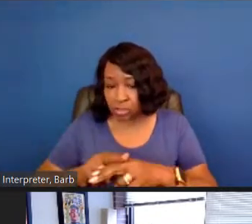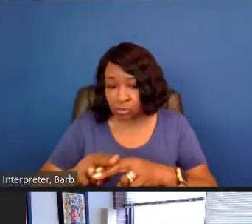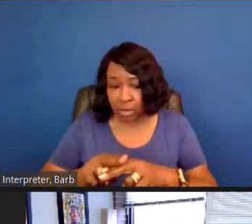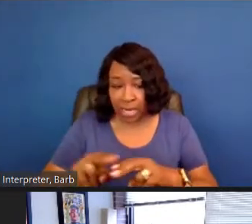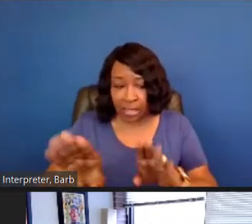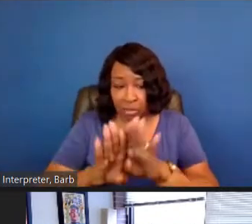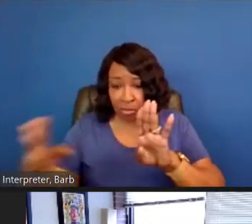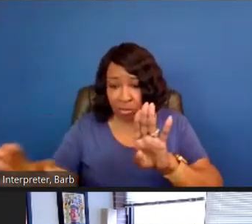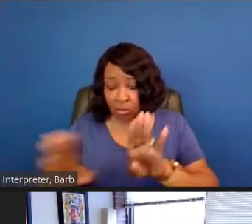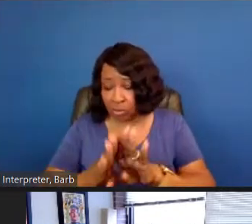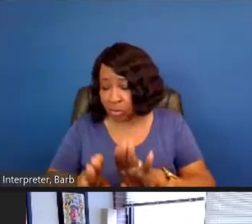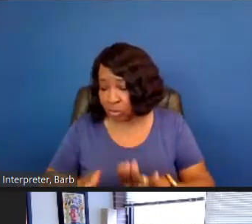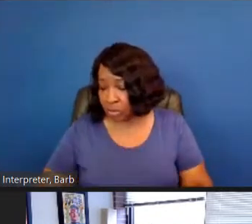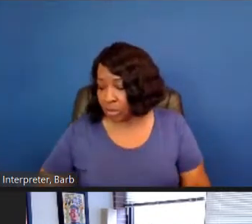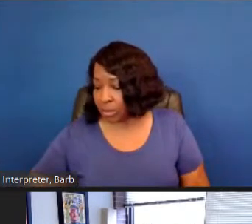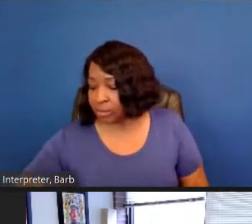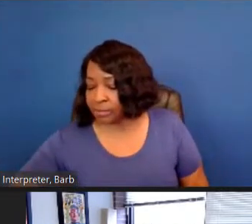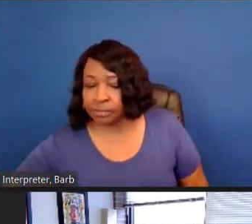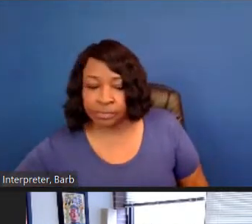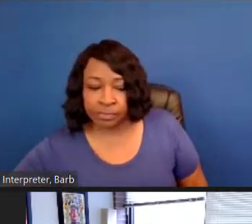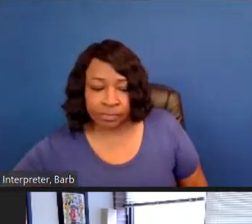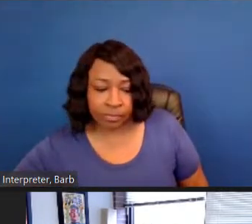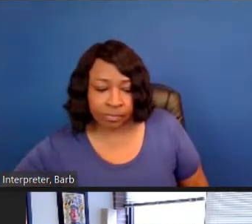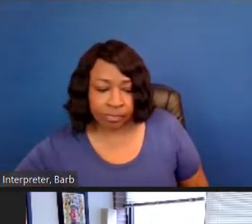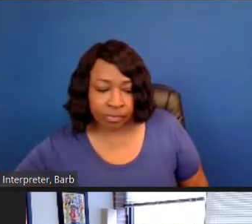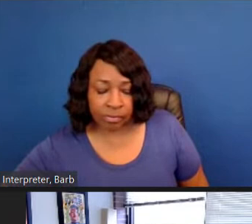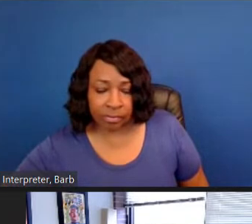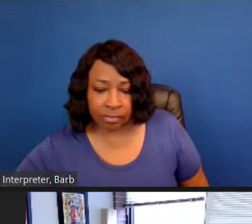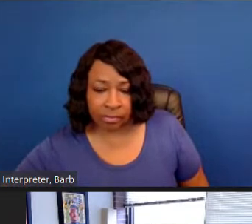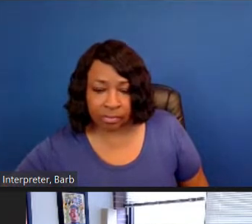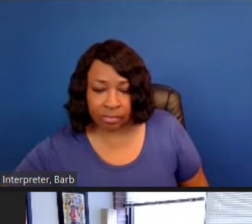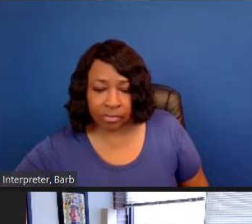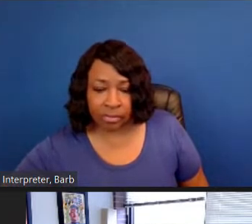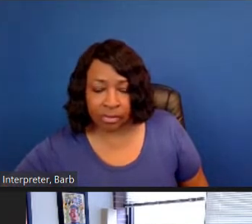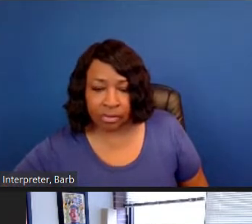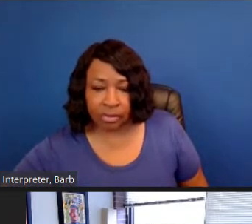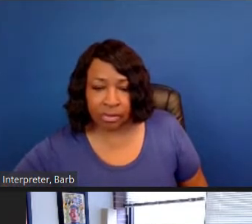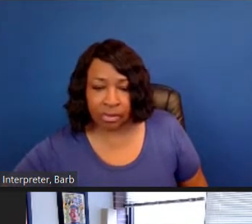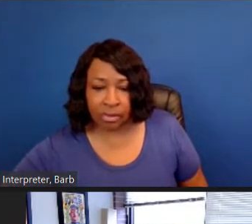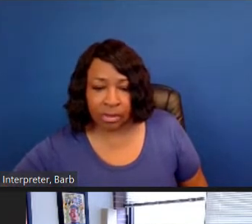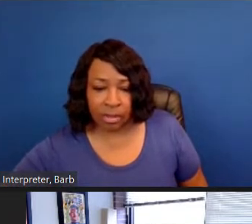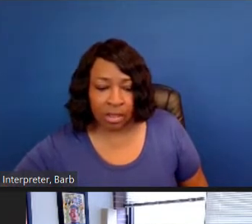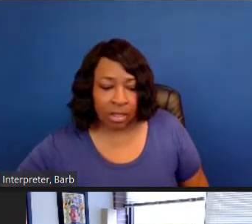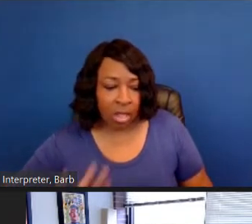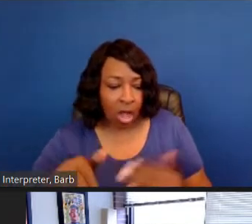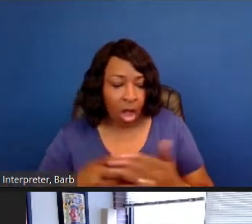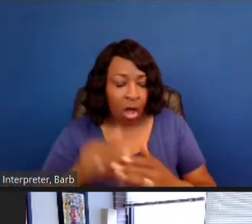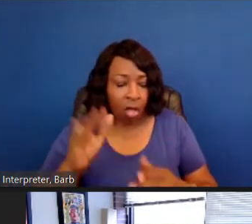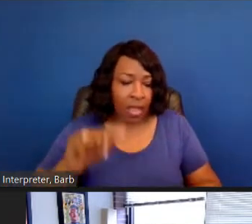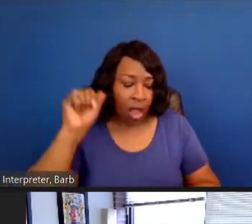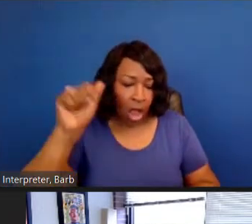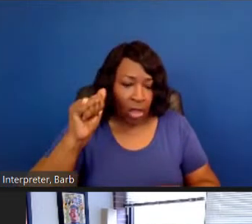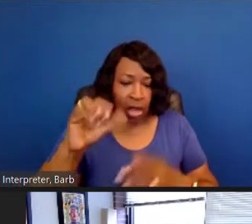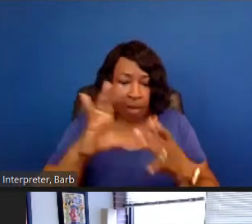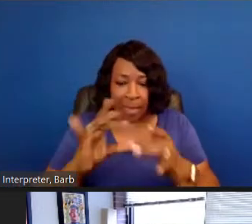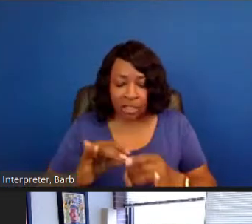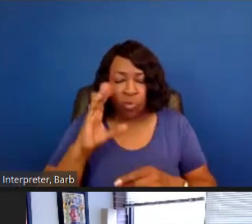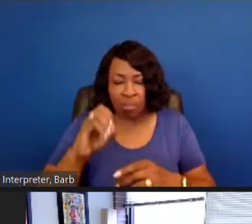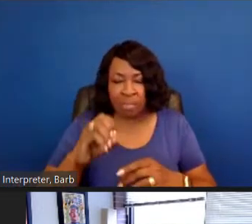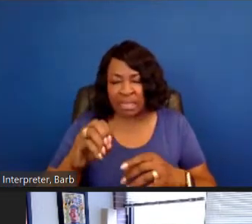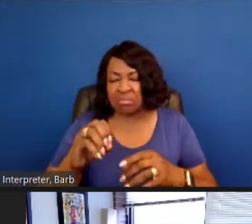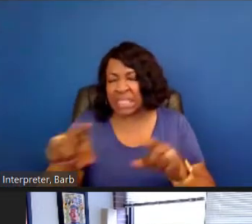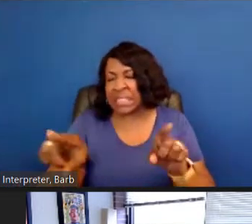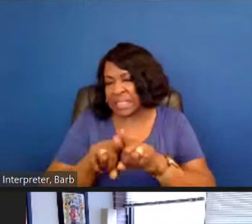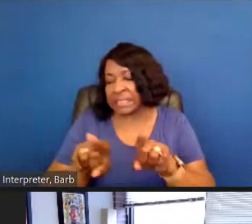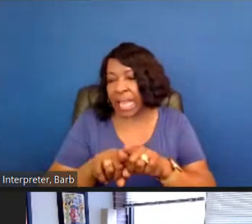open? Yes, all that audio messaging should be exactly the same that